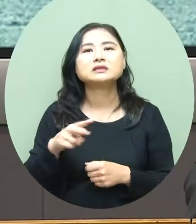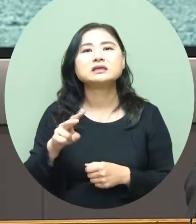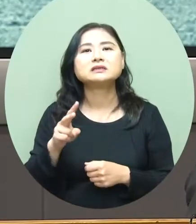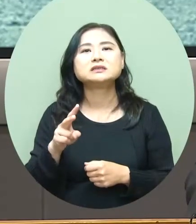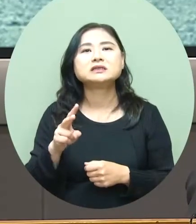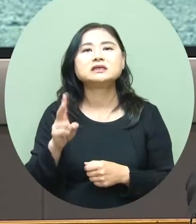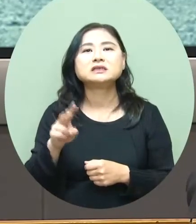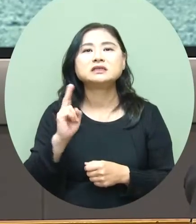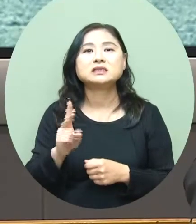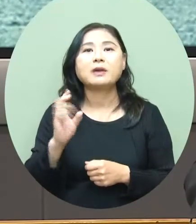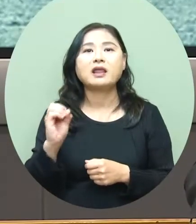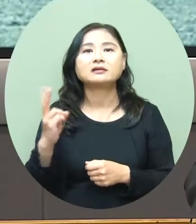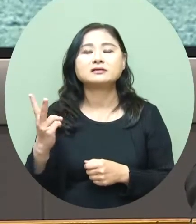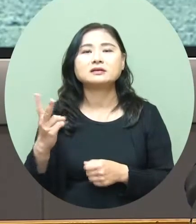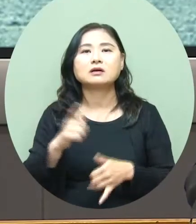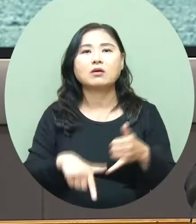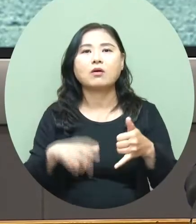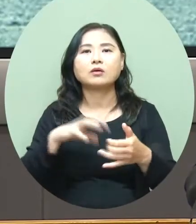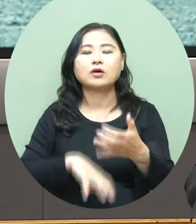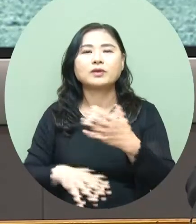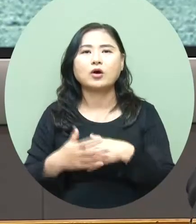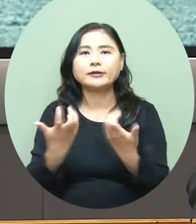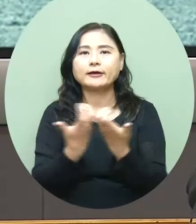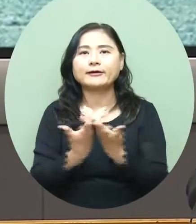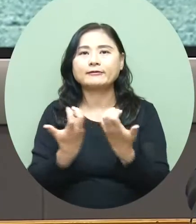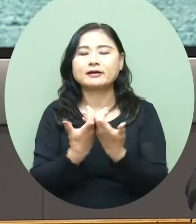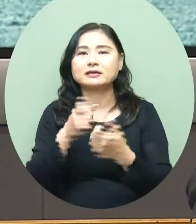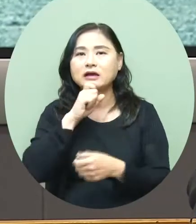For the 2,202 cases,